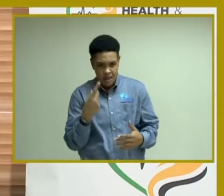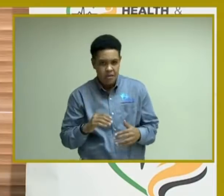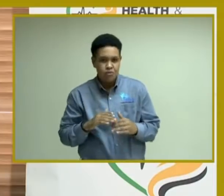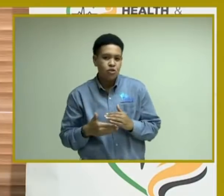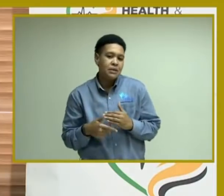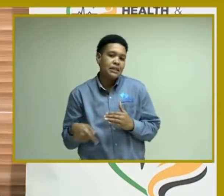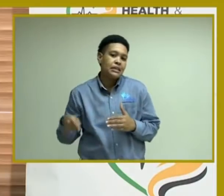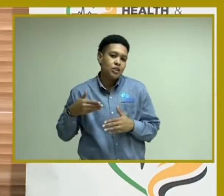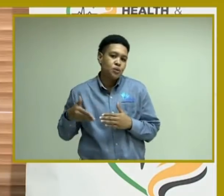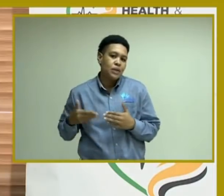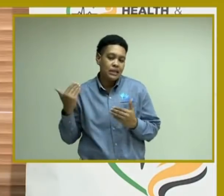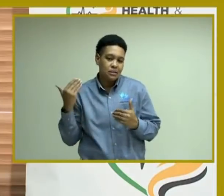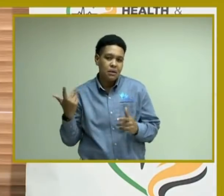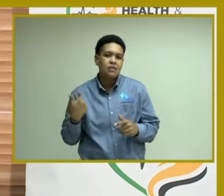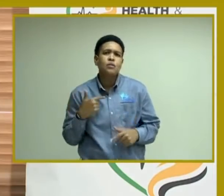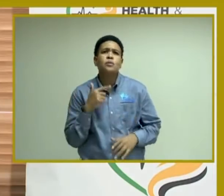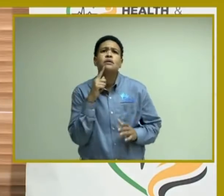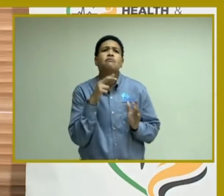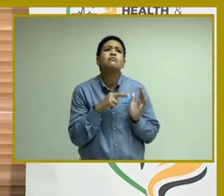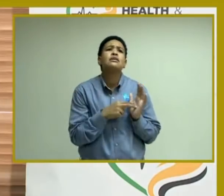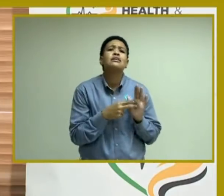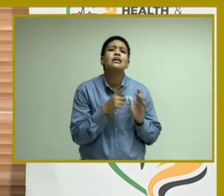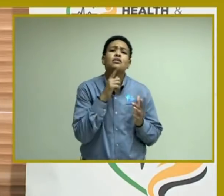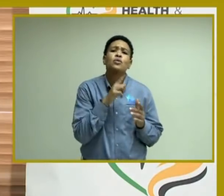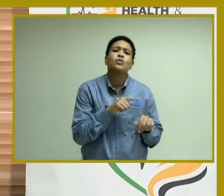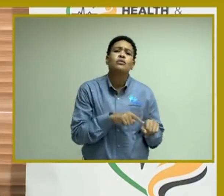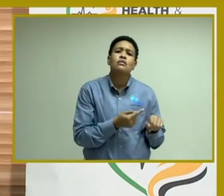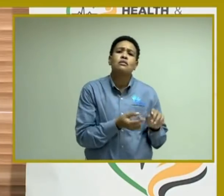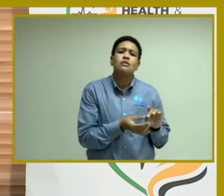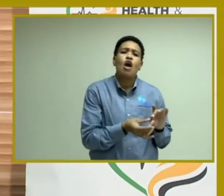weekend. We intend to commence